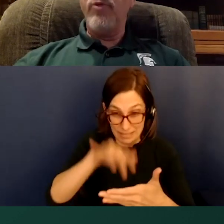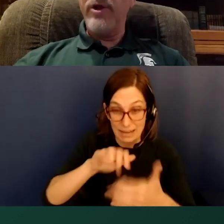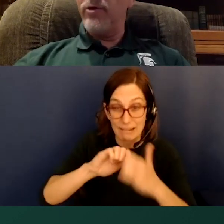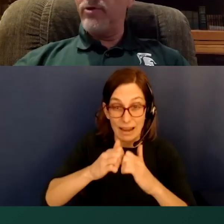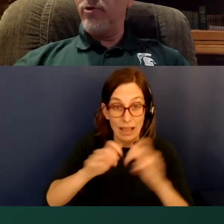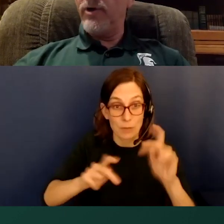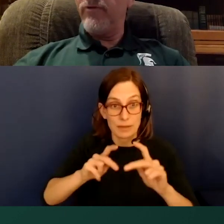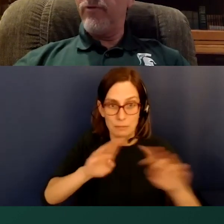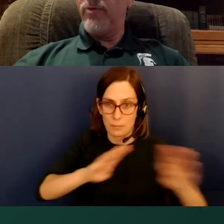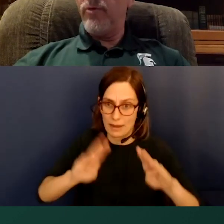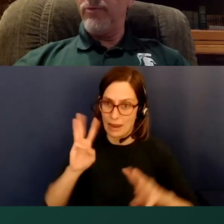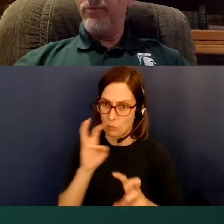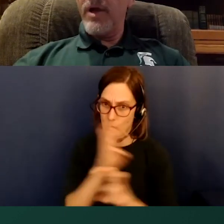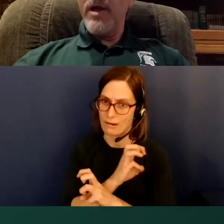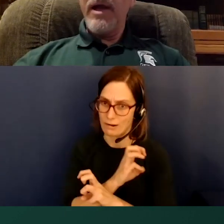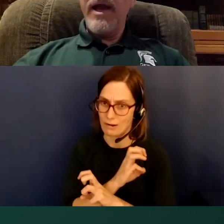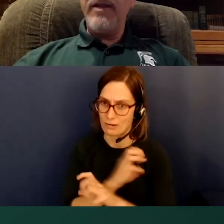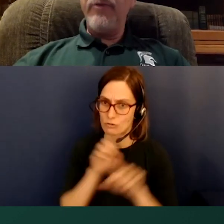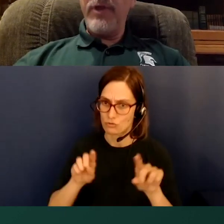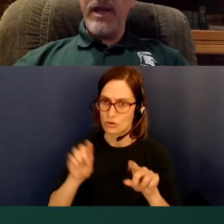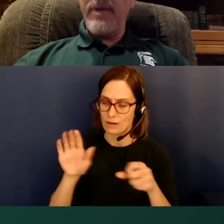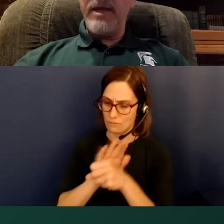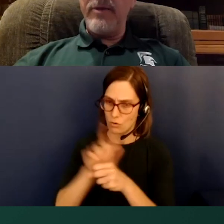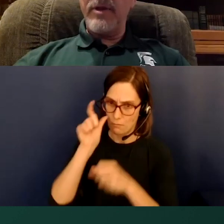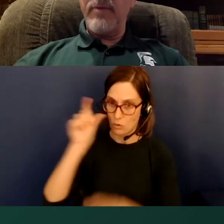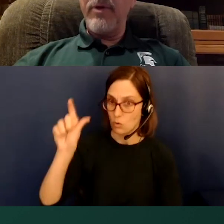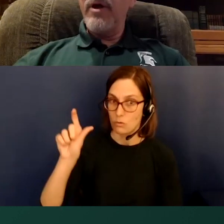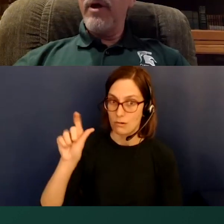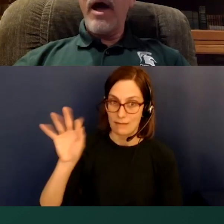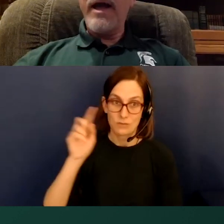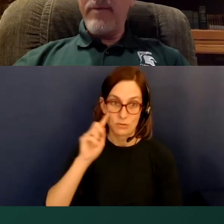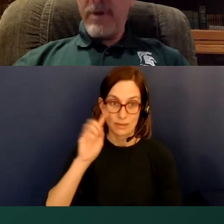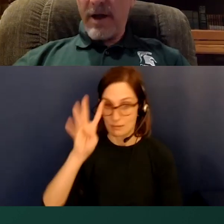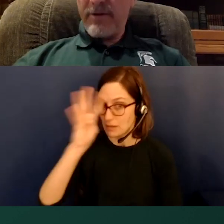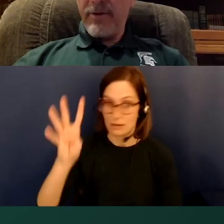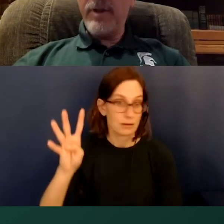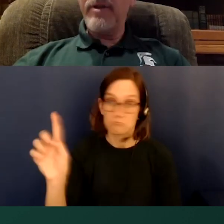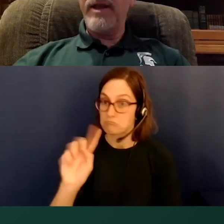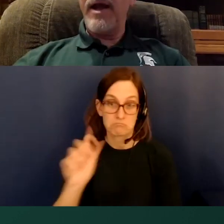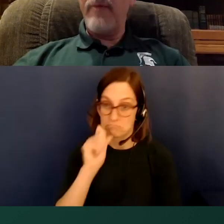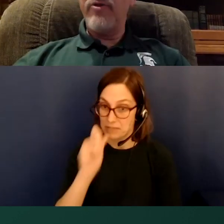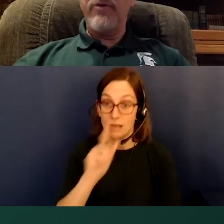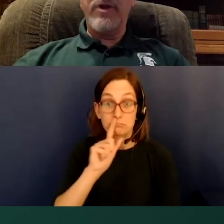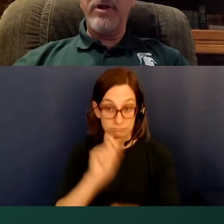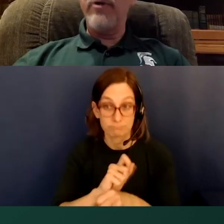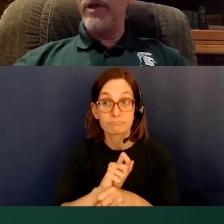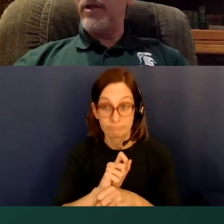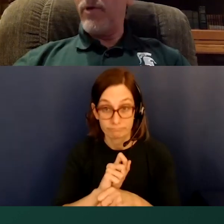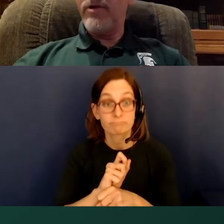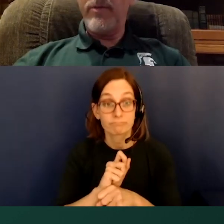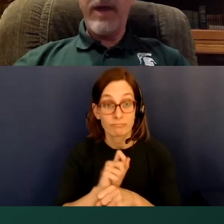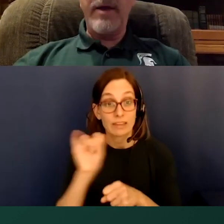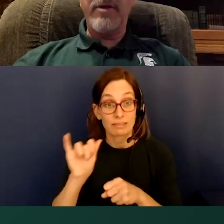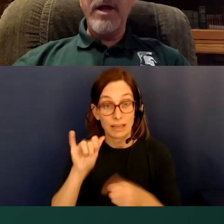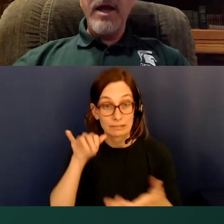behave weird during the full moon. And if you think I'm making this up, I am not. This is a object of study, or at least it